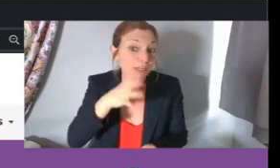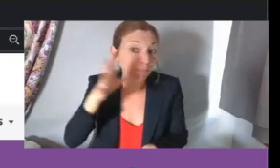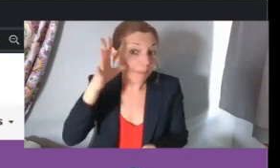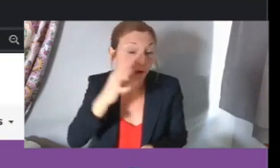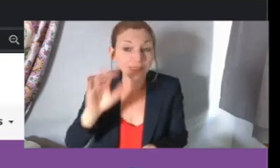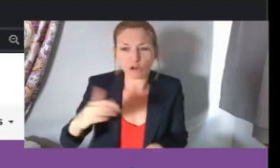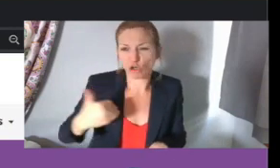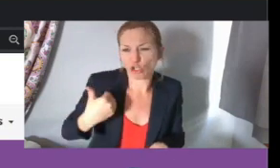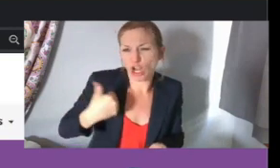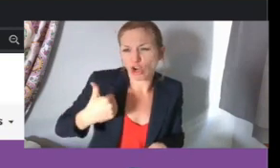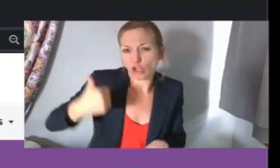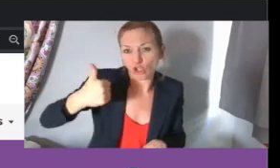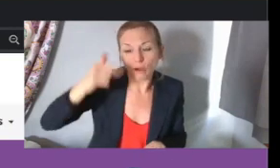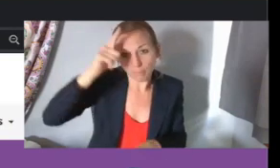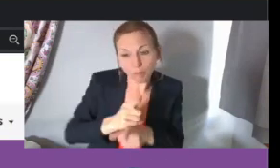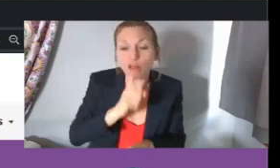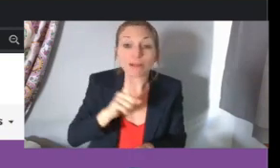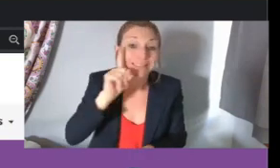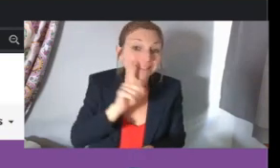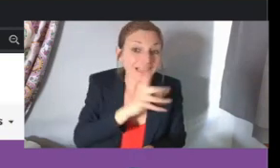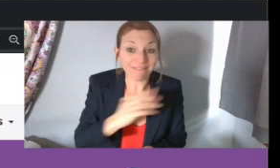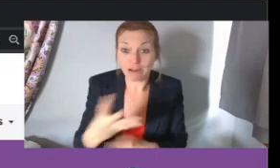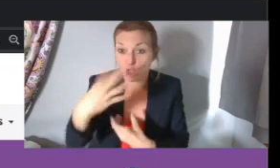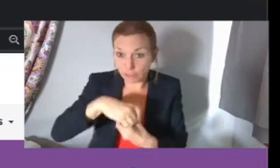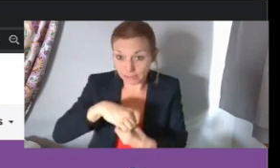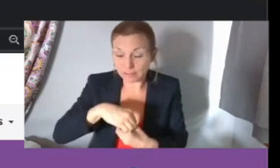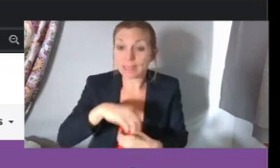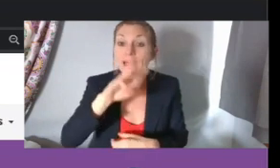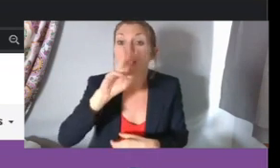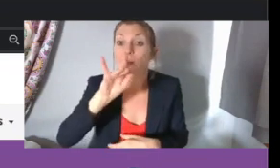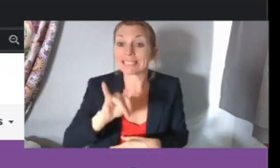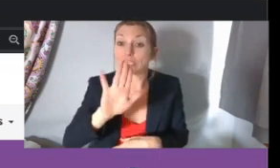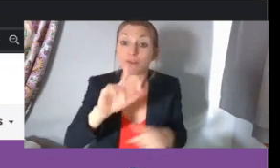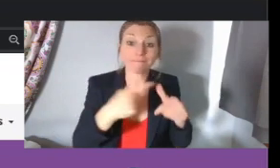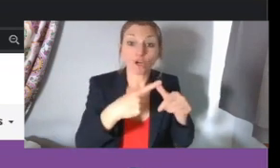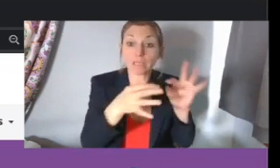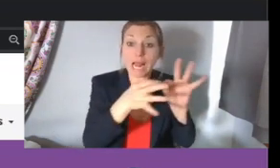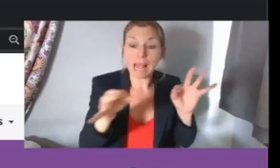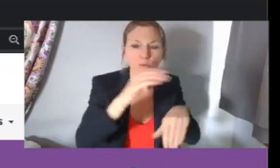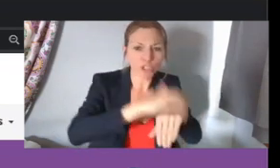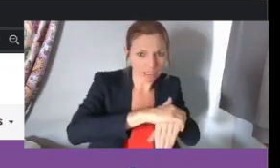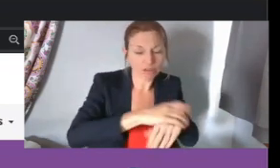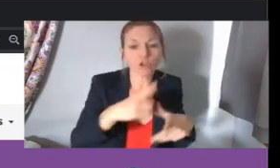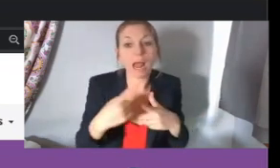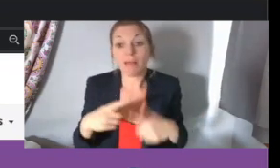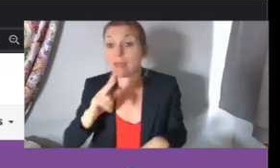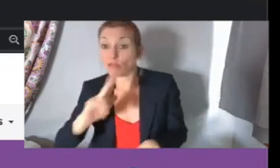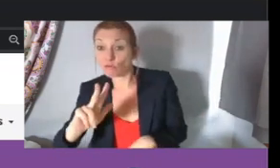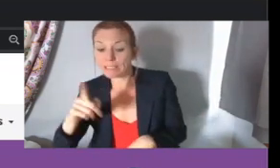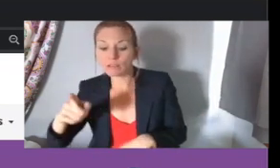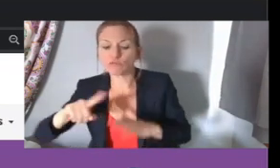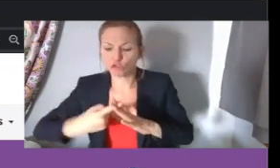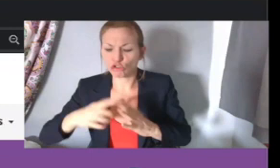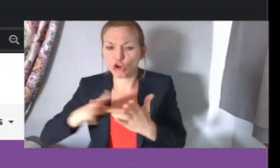is deaf and autistic. Her first language was English, but she started learning ASL at the age of three. She attended a